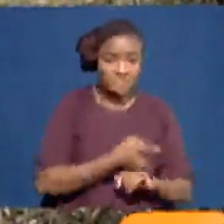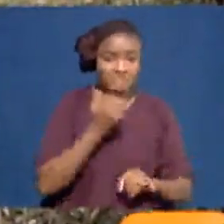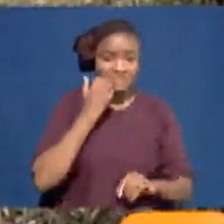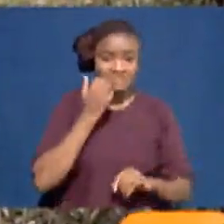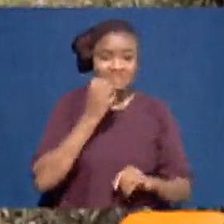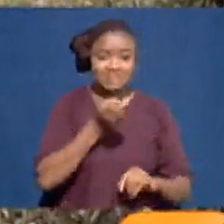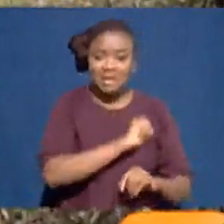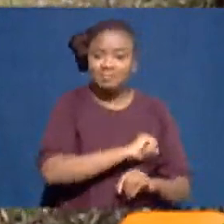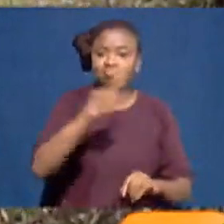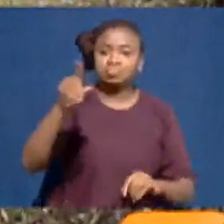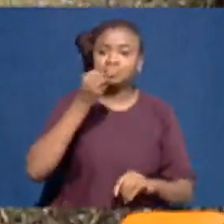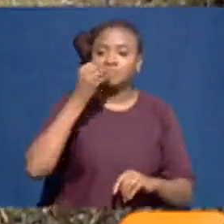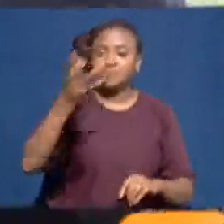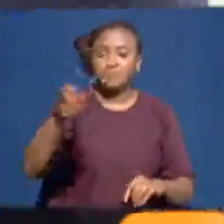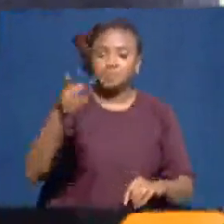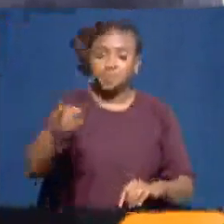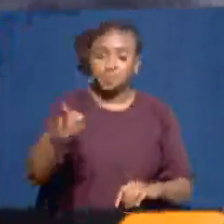huko.